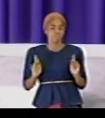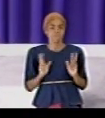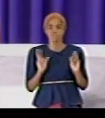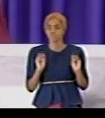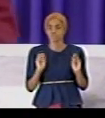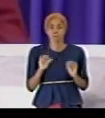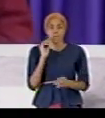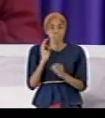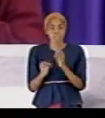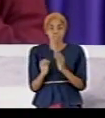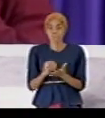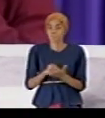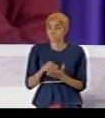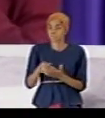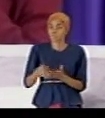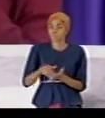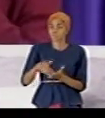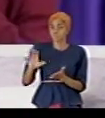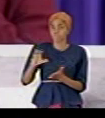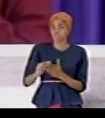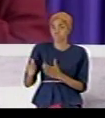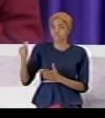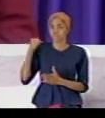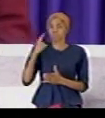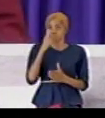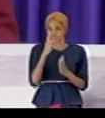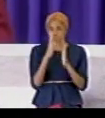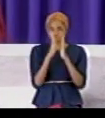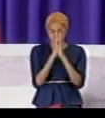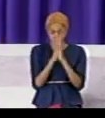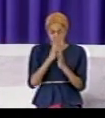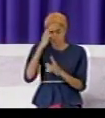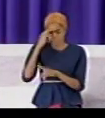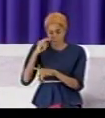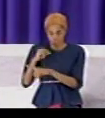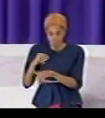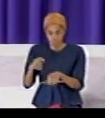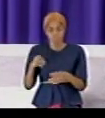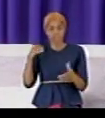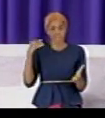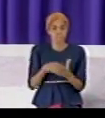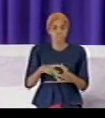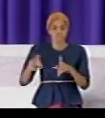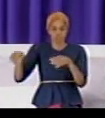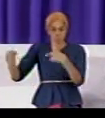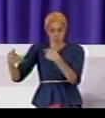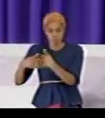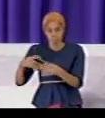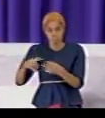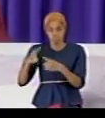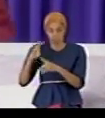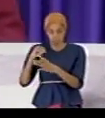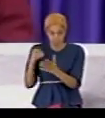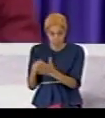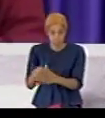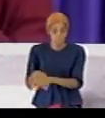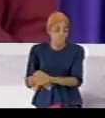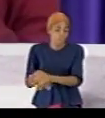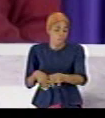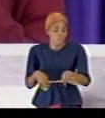If they refuse, you pray for them again. Go back to them. But if you have lost